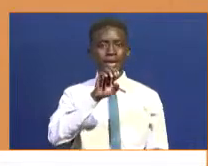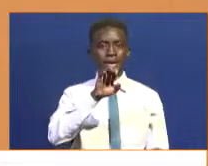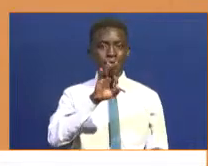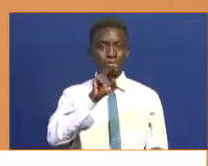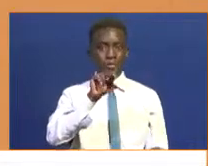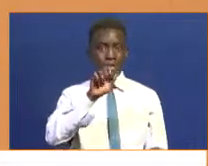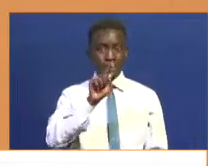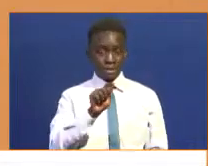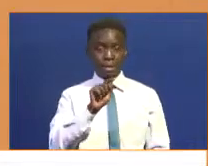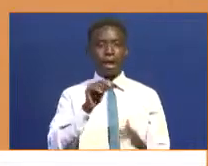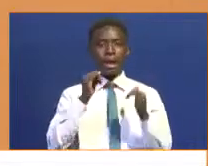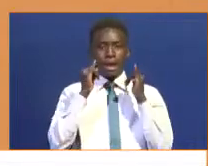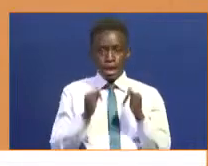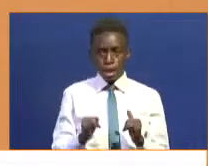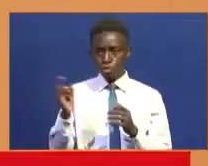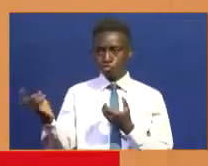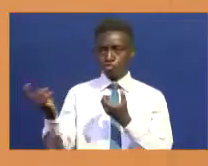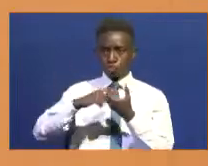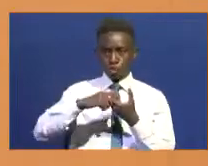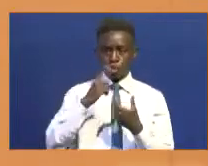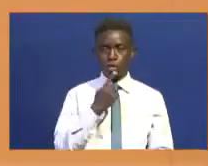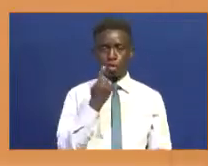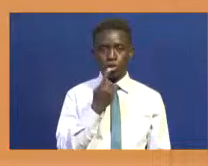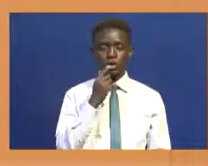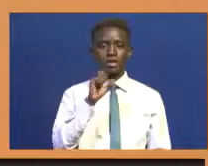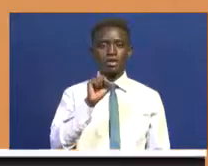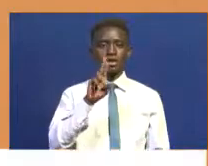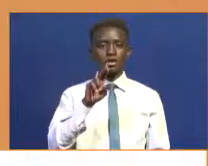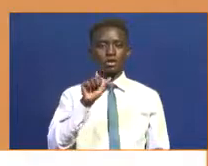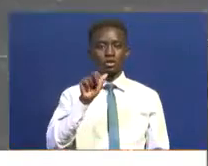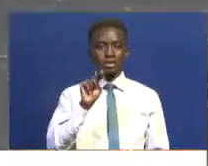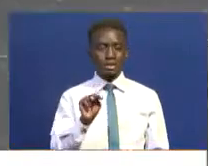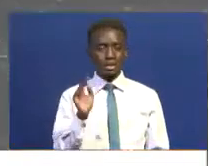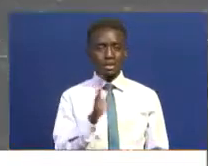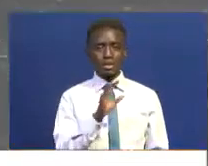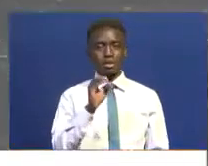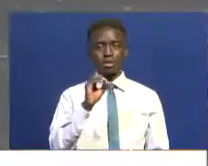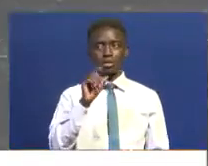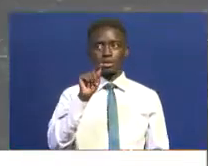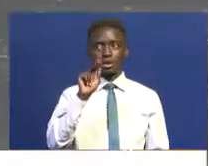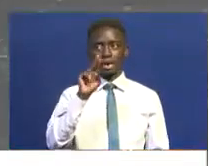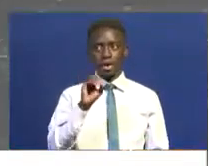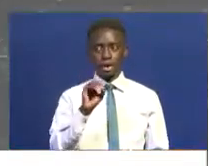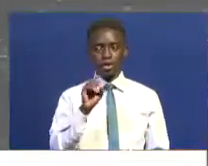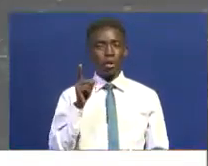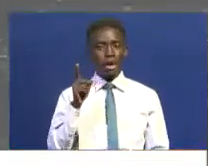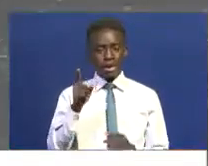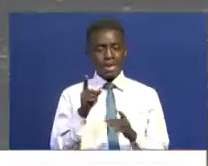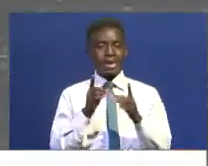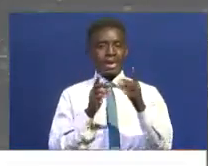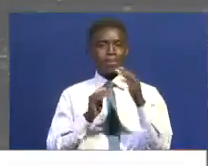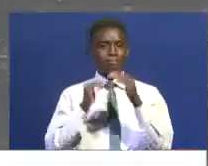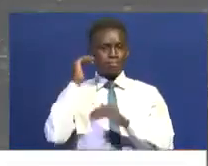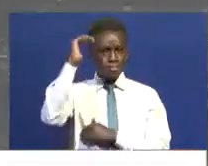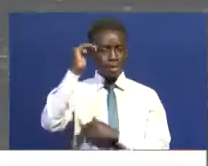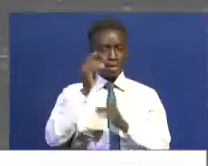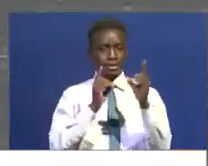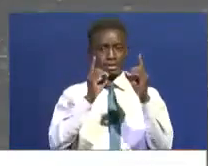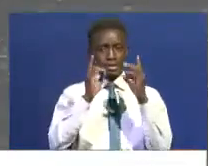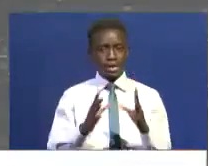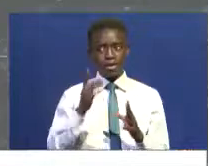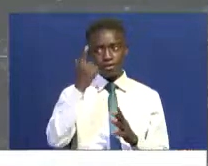Otieno, who is also the executive director of Action Aid International Kenya. The beauty about this morning is that I am joined